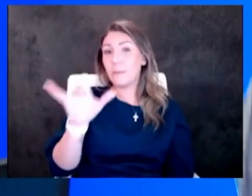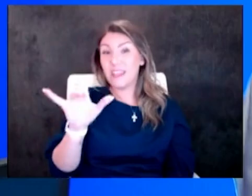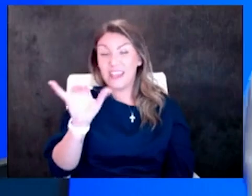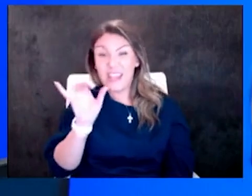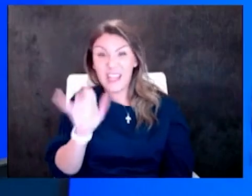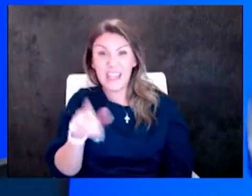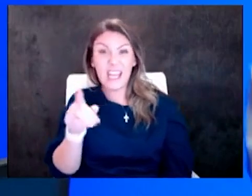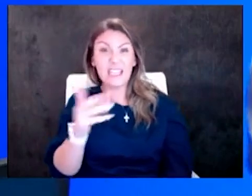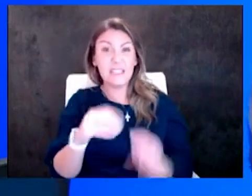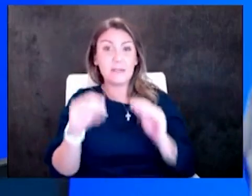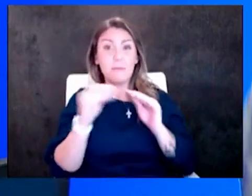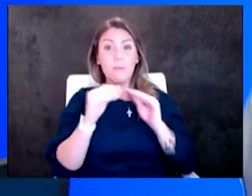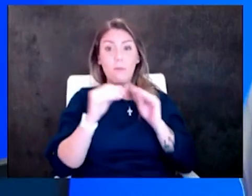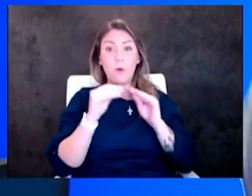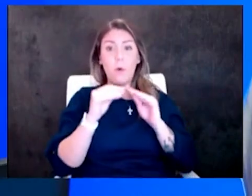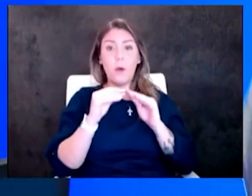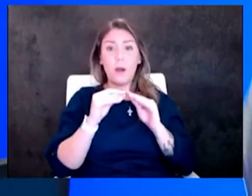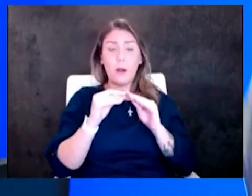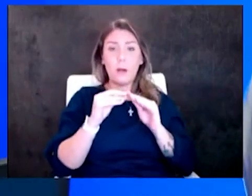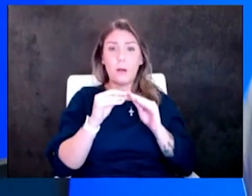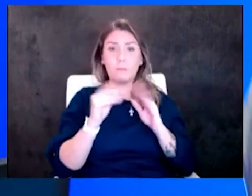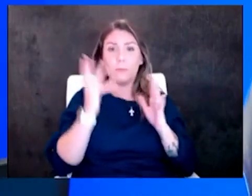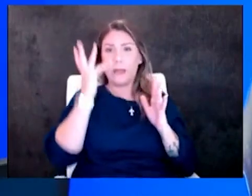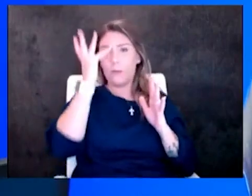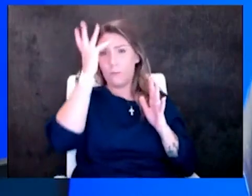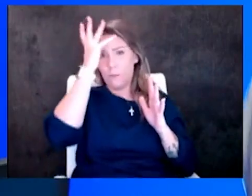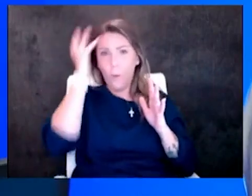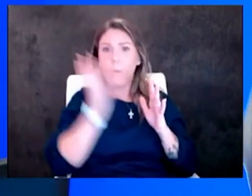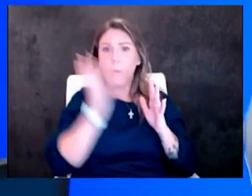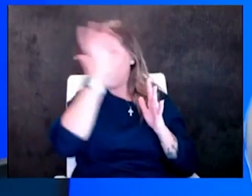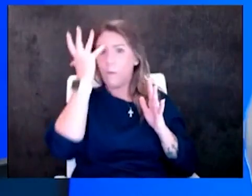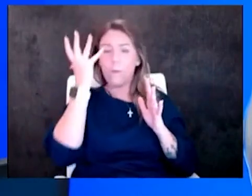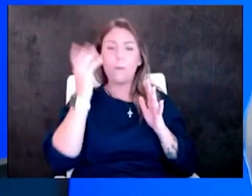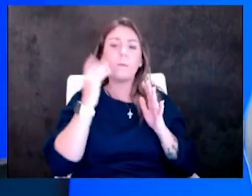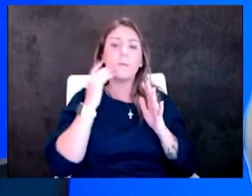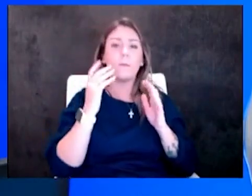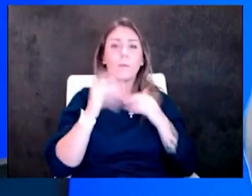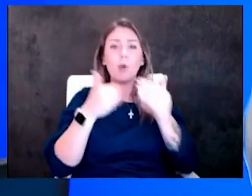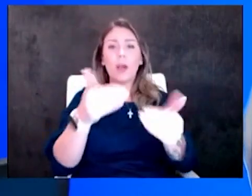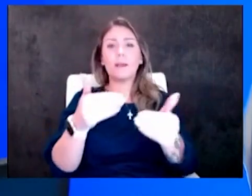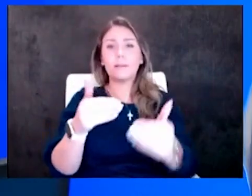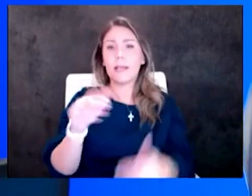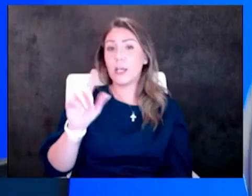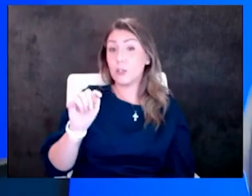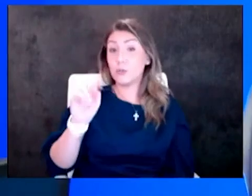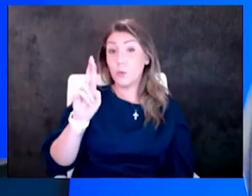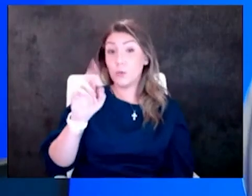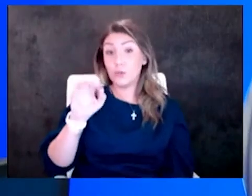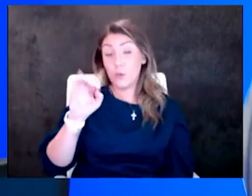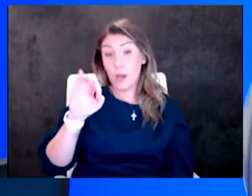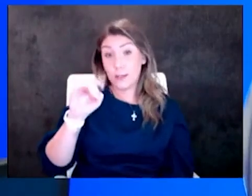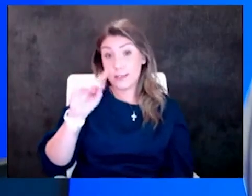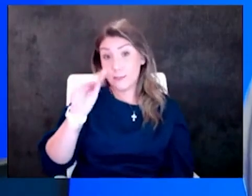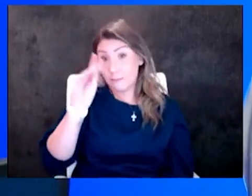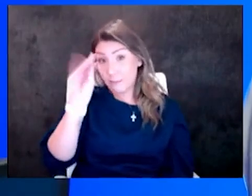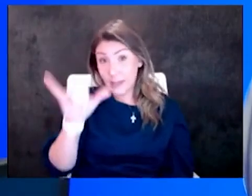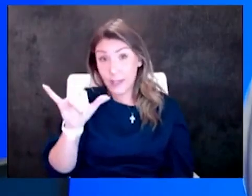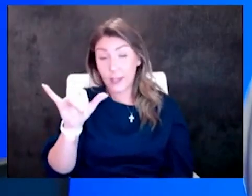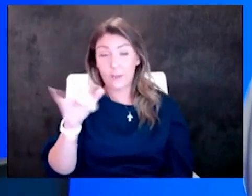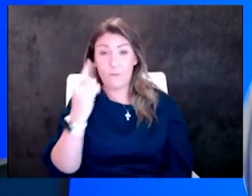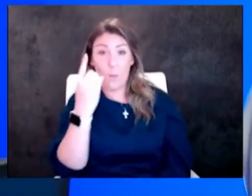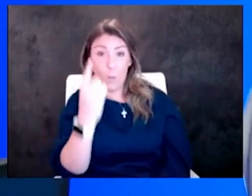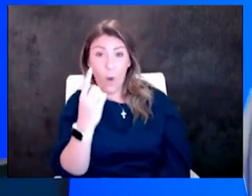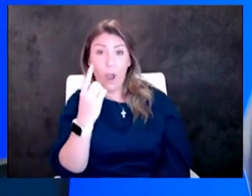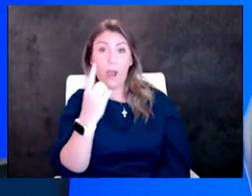more global process, whereas tortuosity of one carotid artery